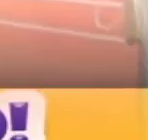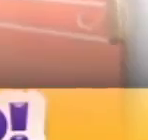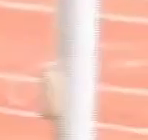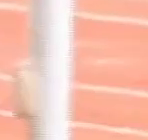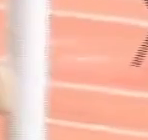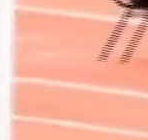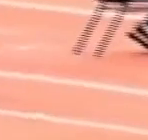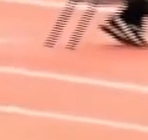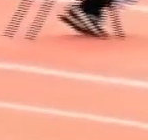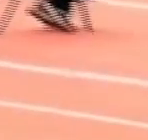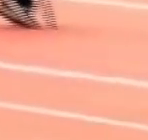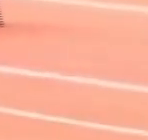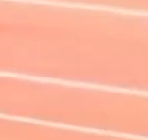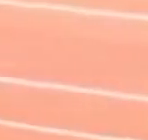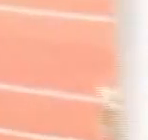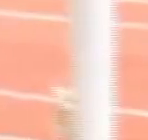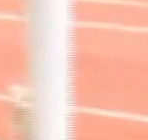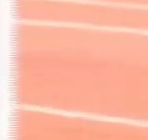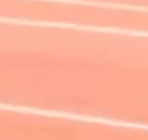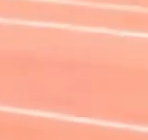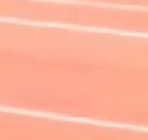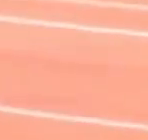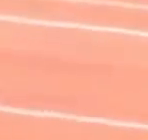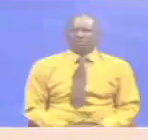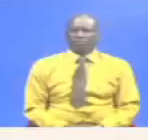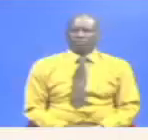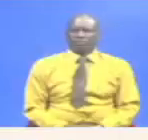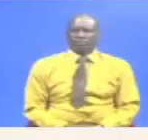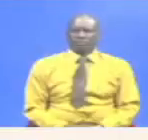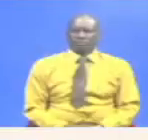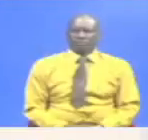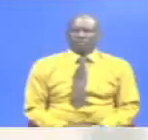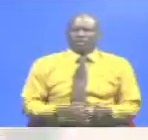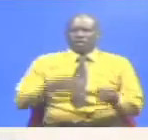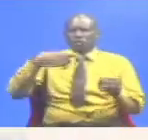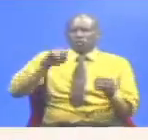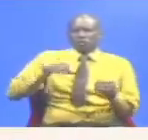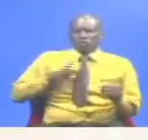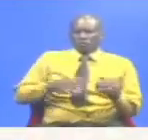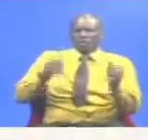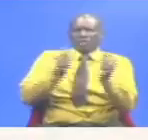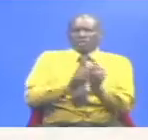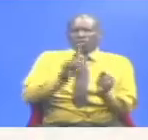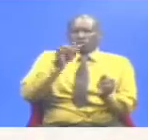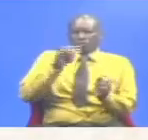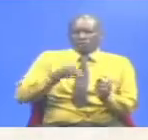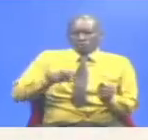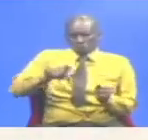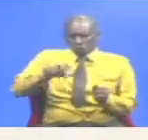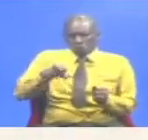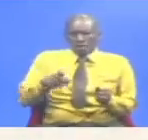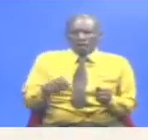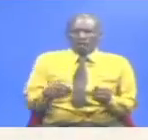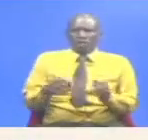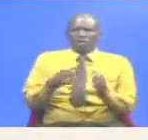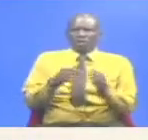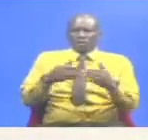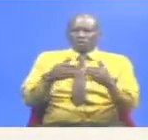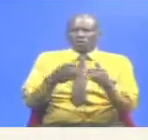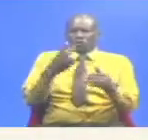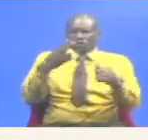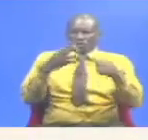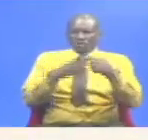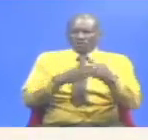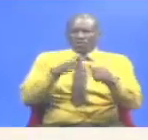while Sarah Jepleting was third. Emily Ngi won the women's 10 kilometres walk race contest with 47 minutes